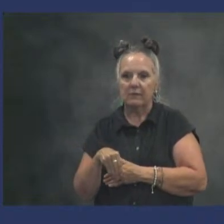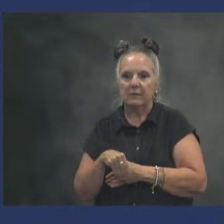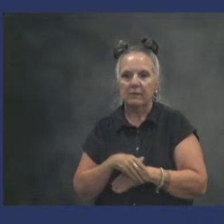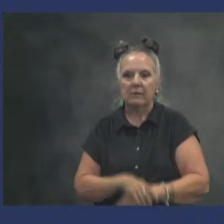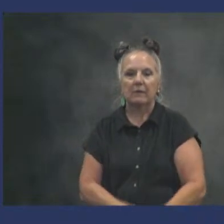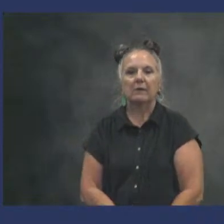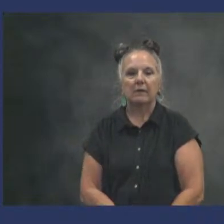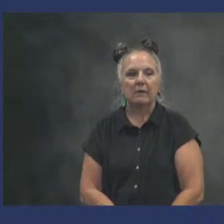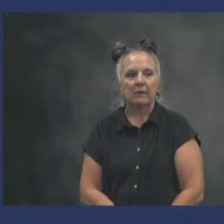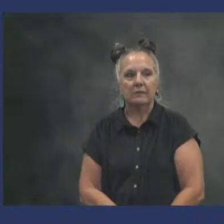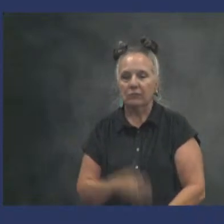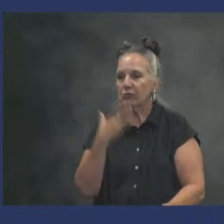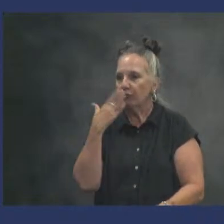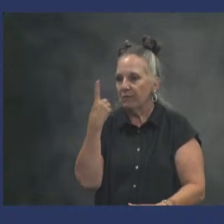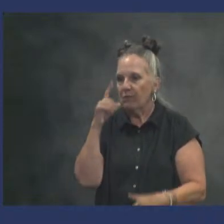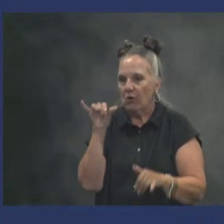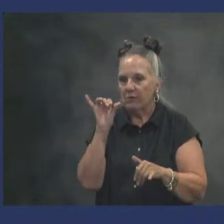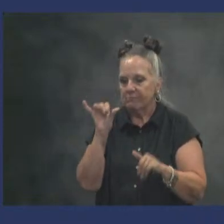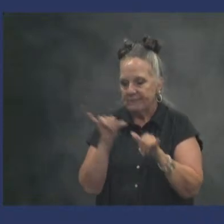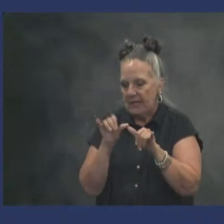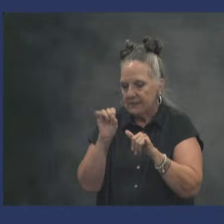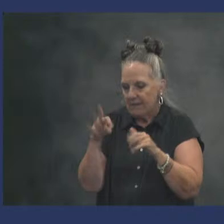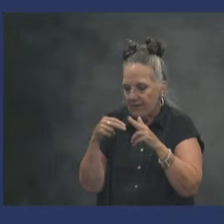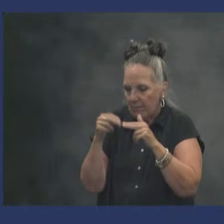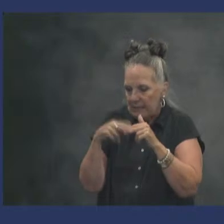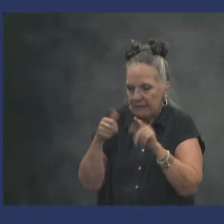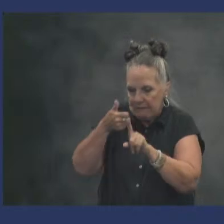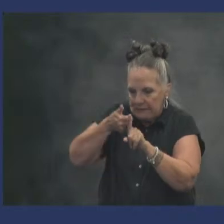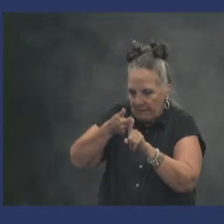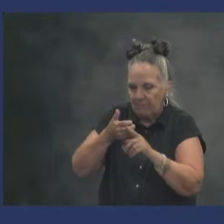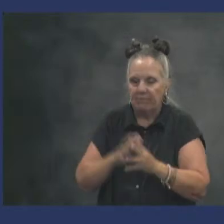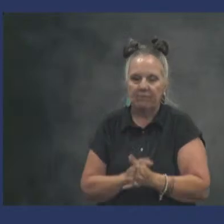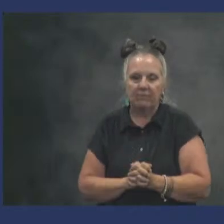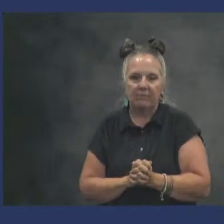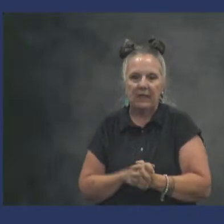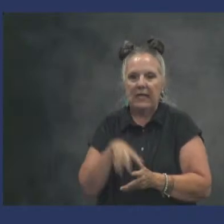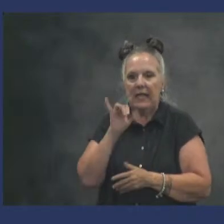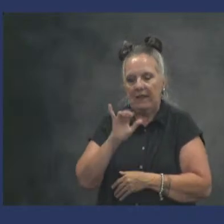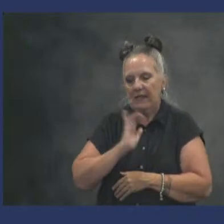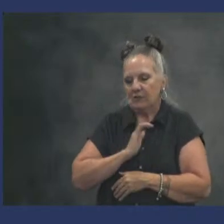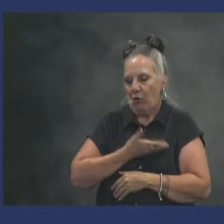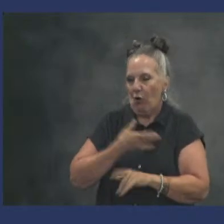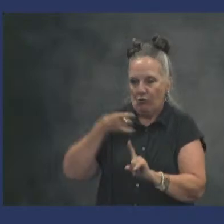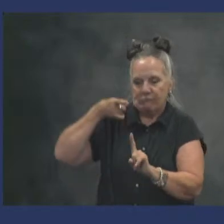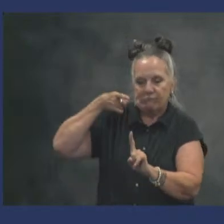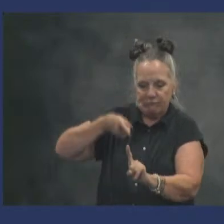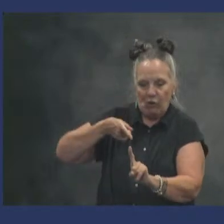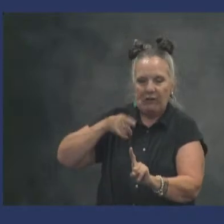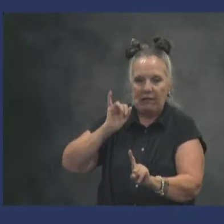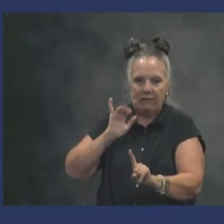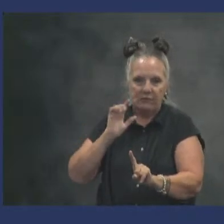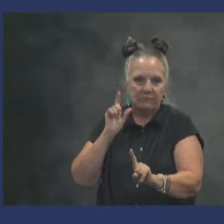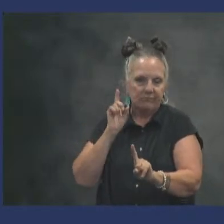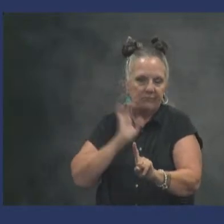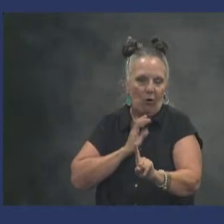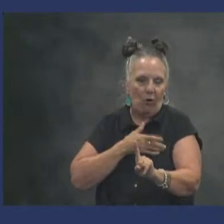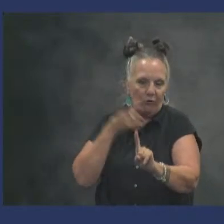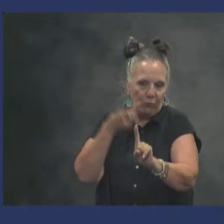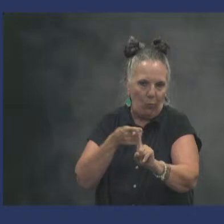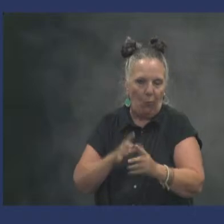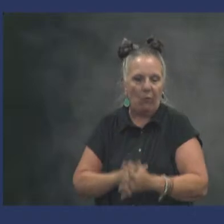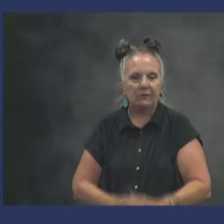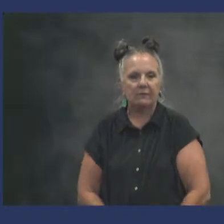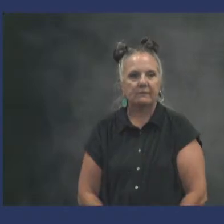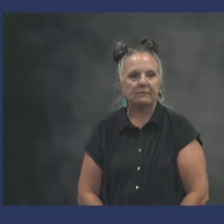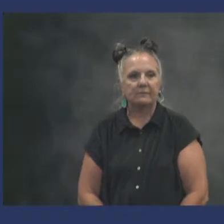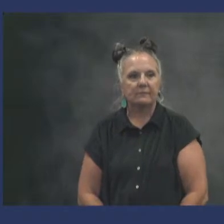this size of a building. So that's kind of really our target goals, is our net and gross program